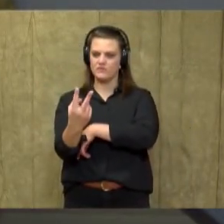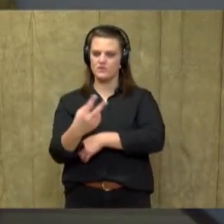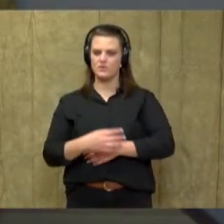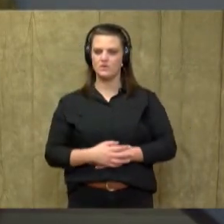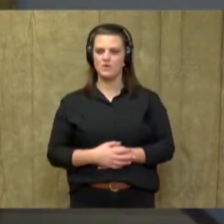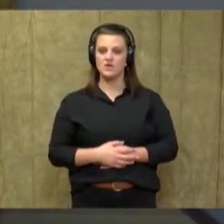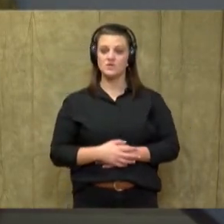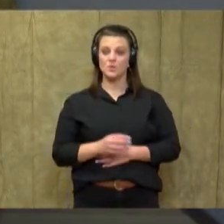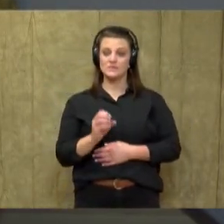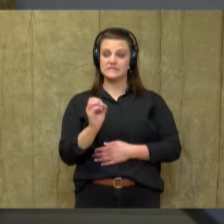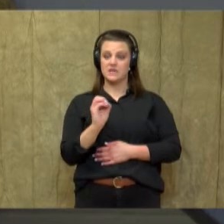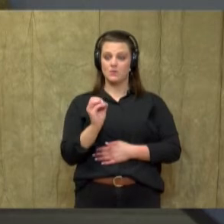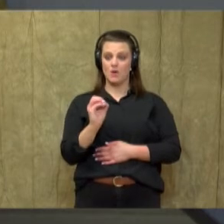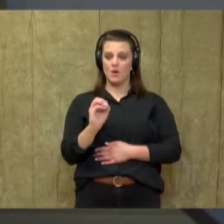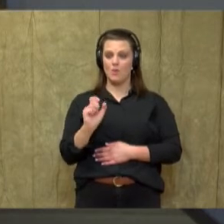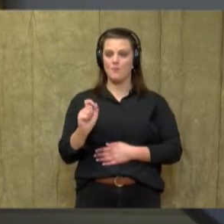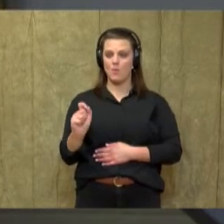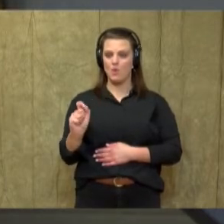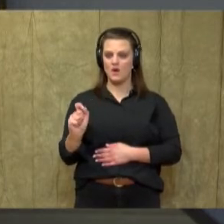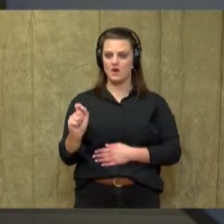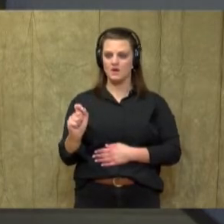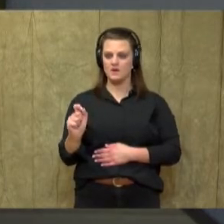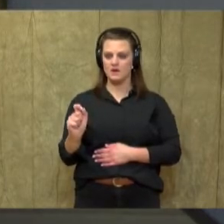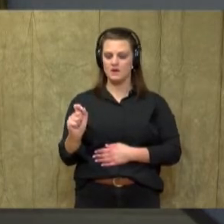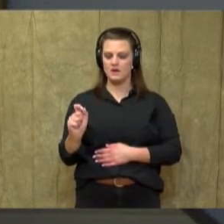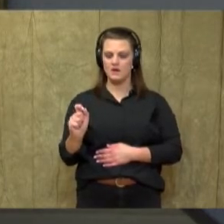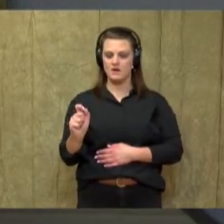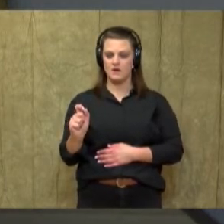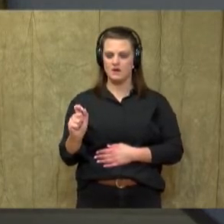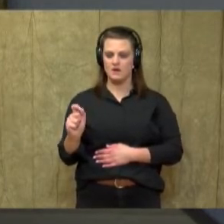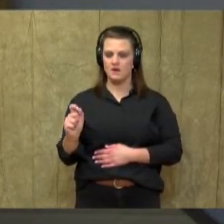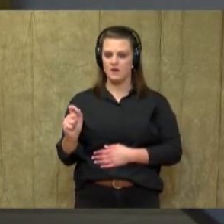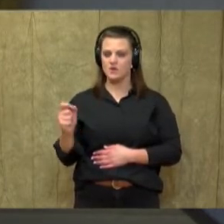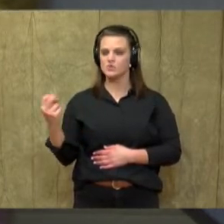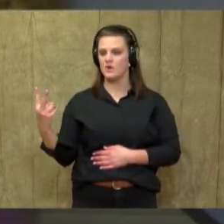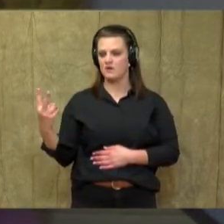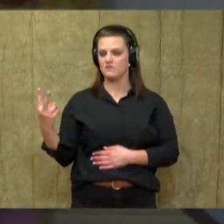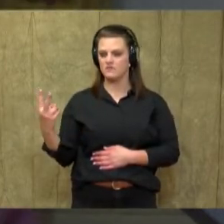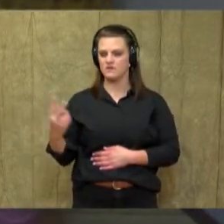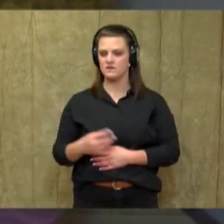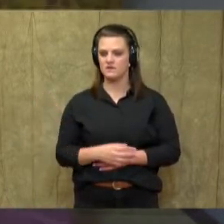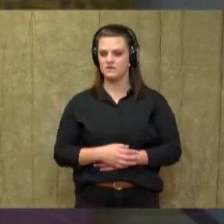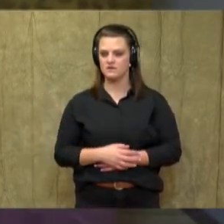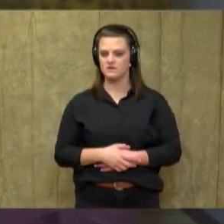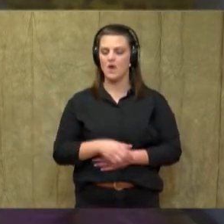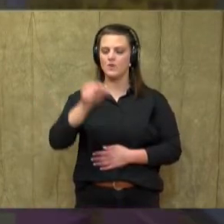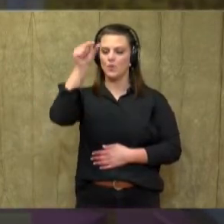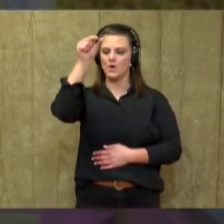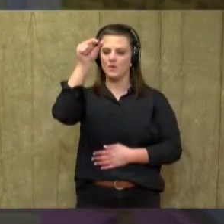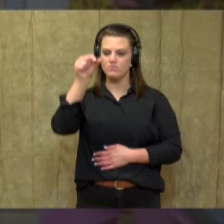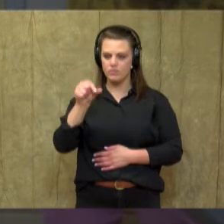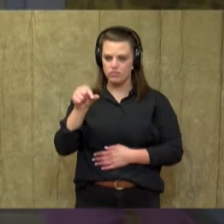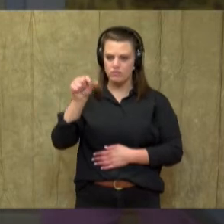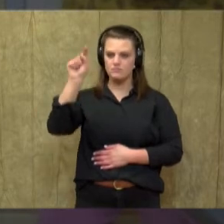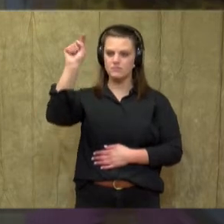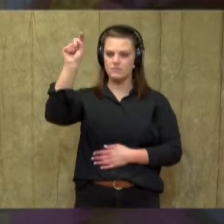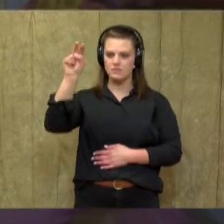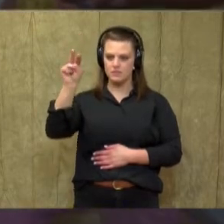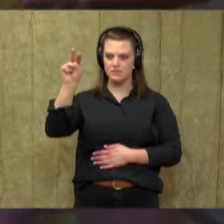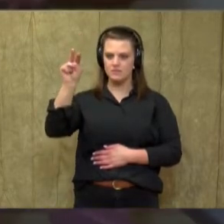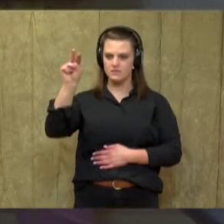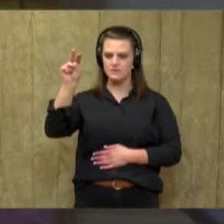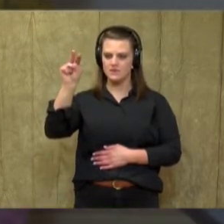0.12 because I don't have a whole number, so I put a 0 there, my decimal, and then 12